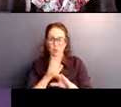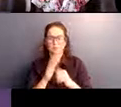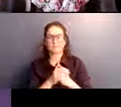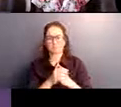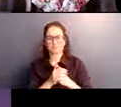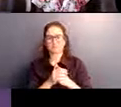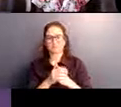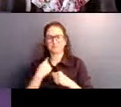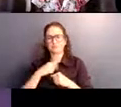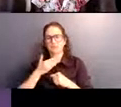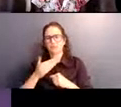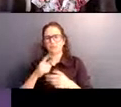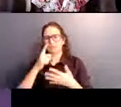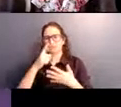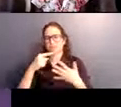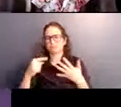introduced to these various